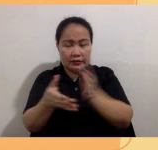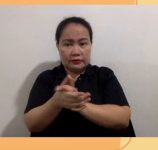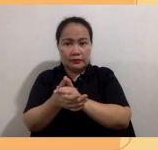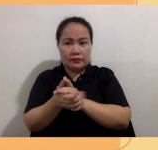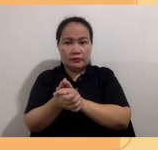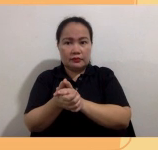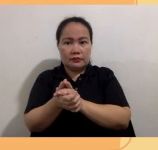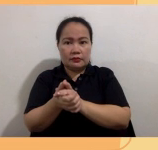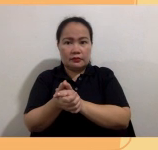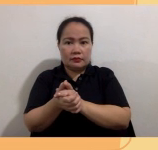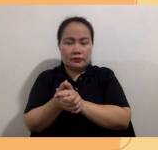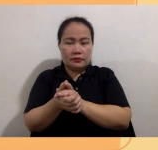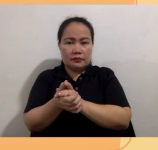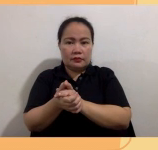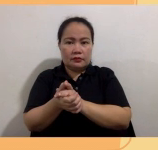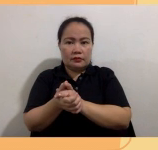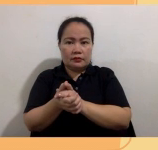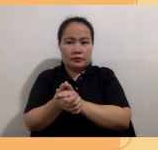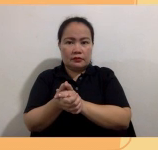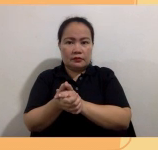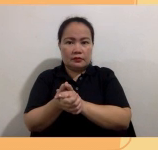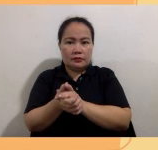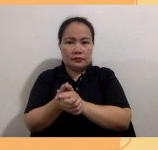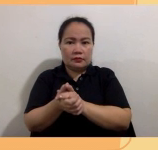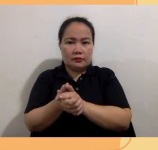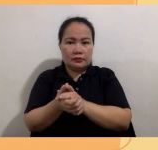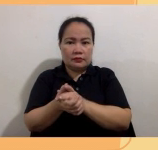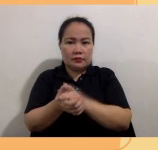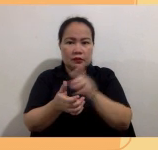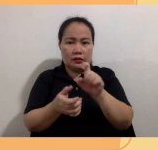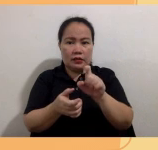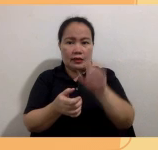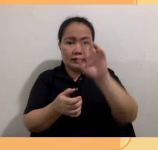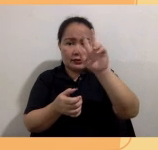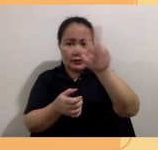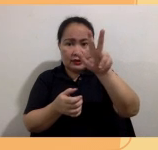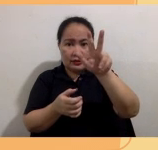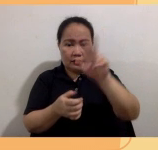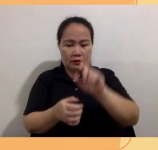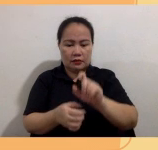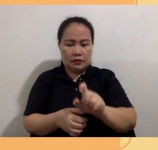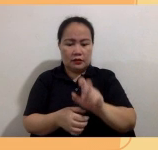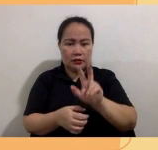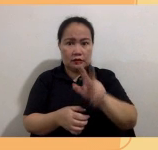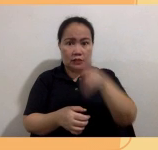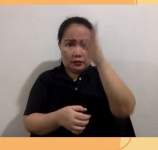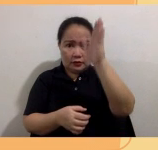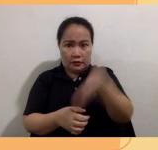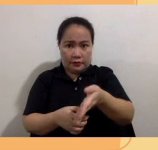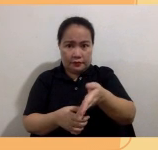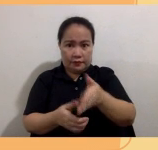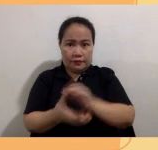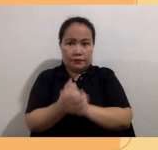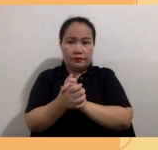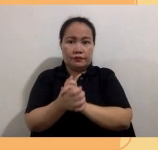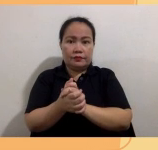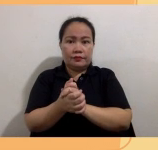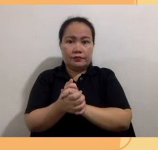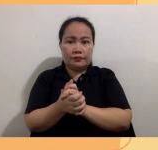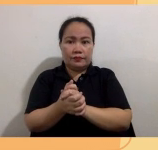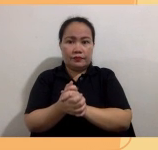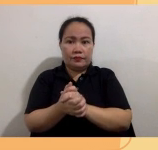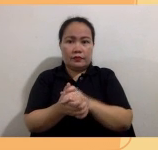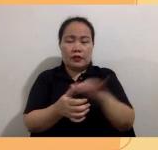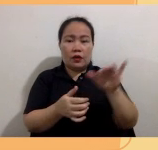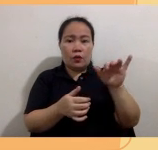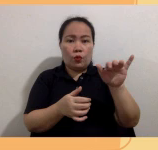3. Okay? And then, we will cancel out or divide the common factors. So, we will have, eto na siya. So, makakancel na natin si